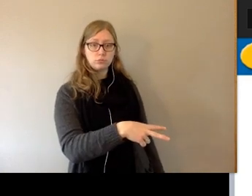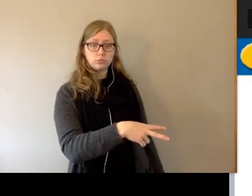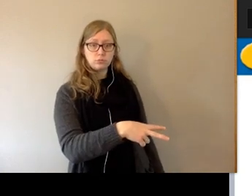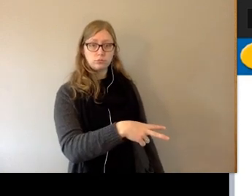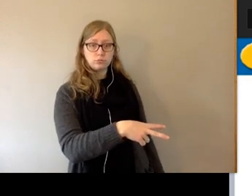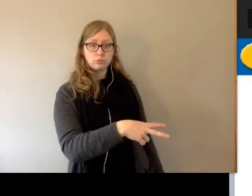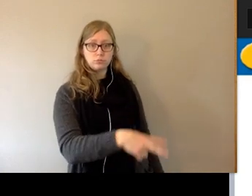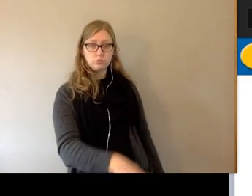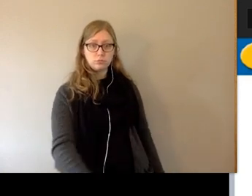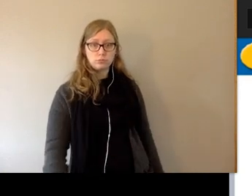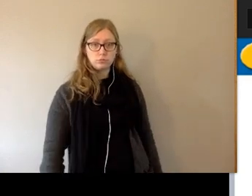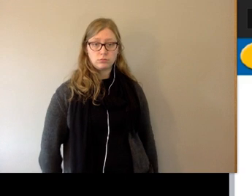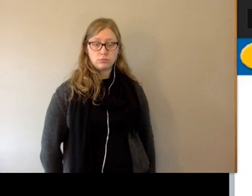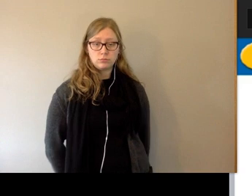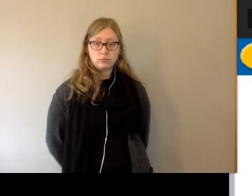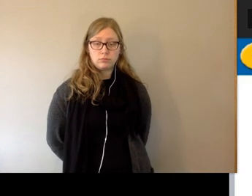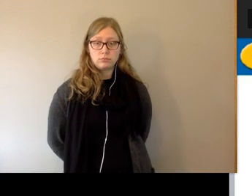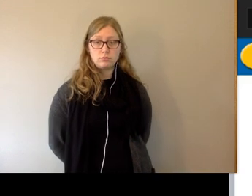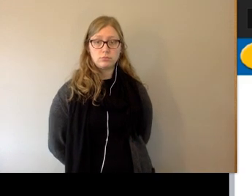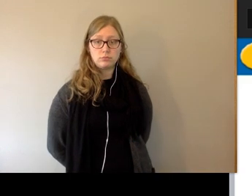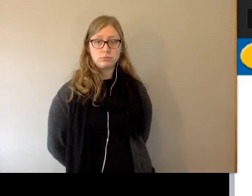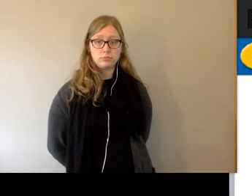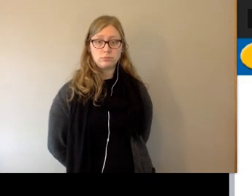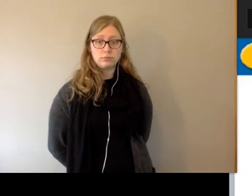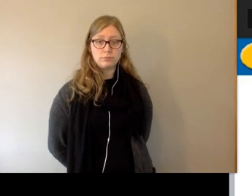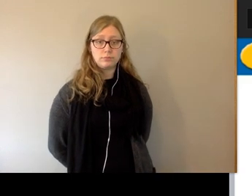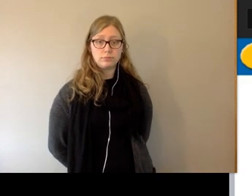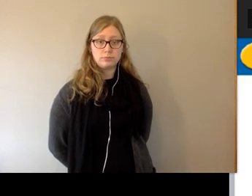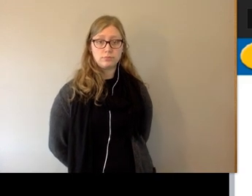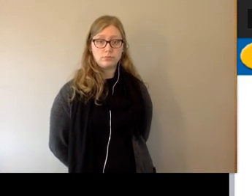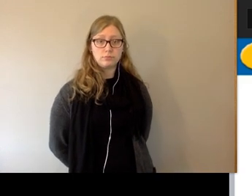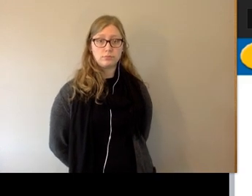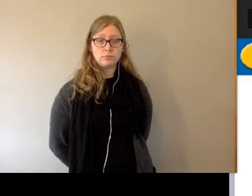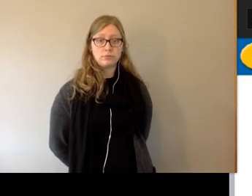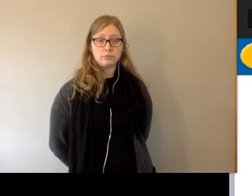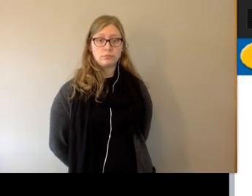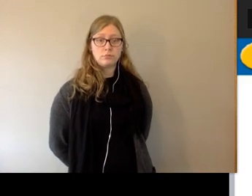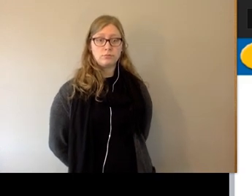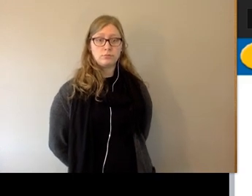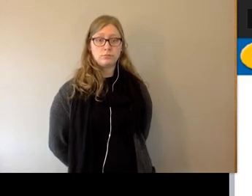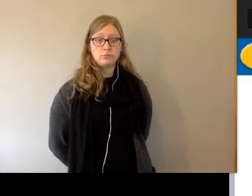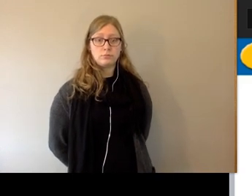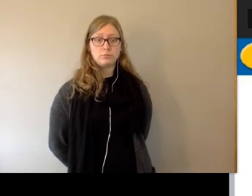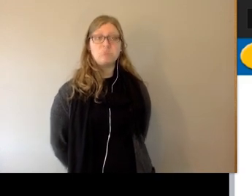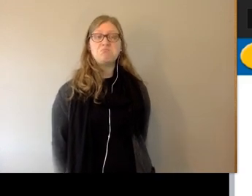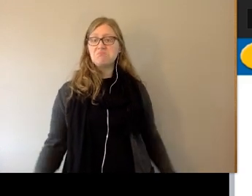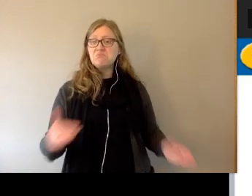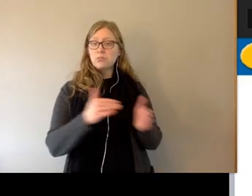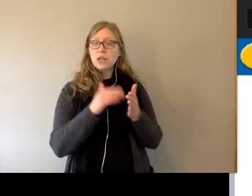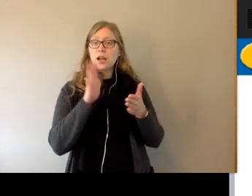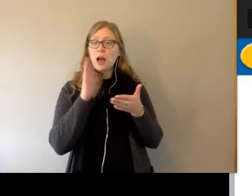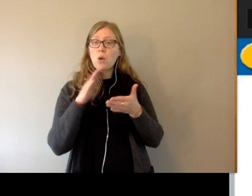times 4.1 divided by 2.6. And again, I'm going to round to the nearest 10.